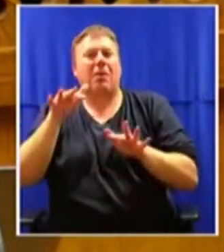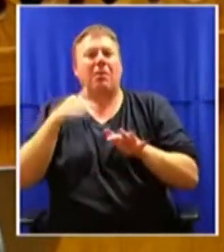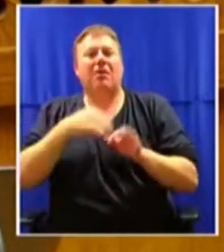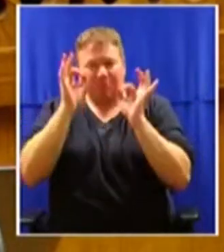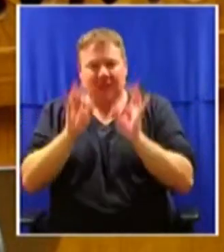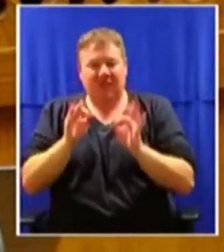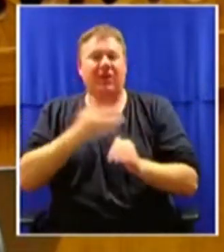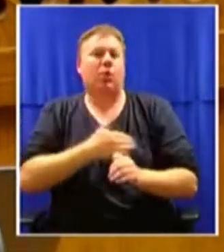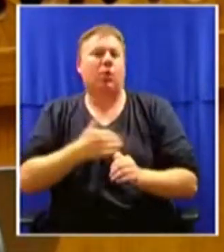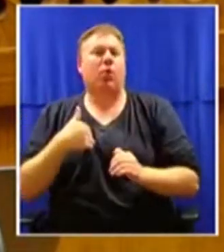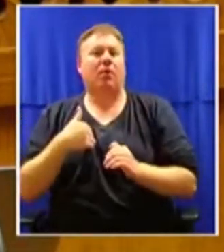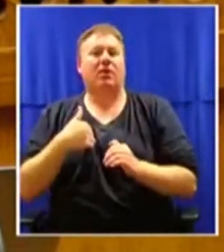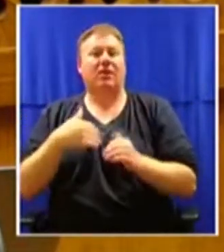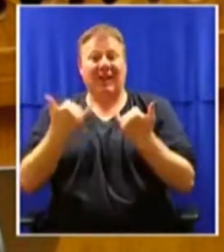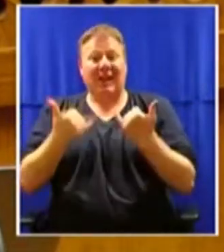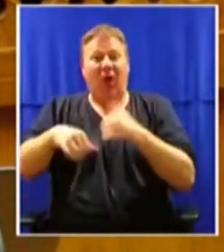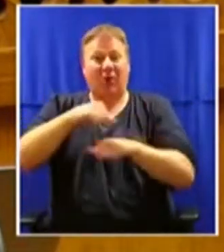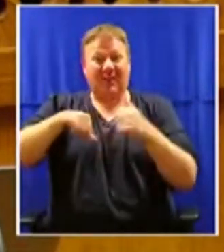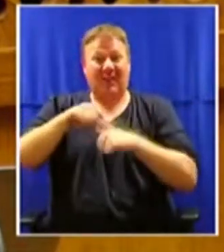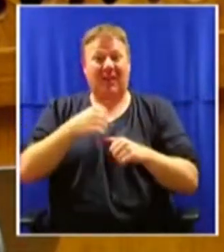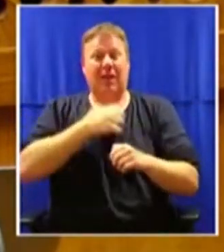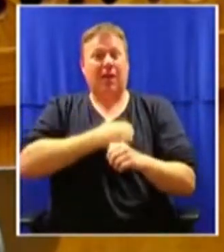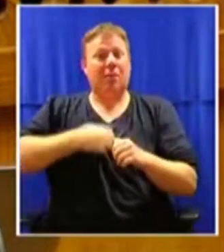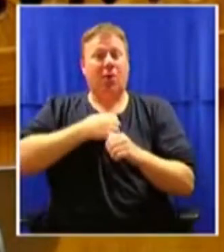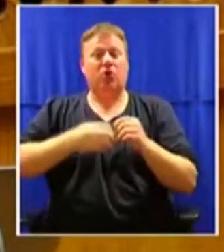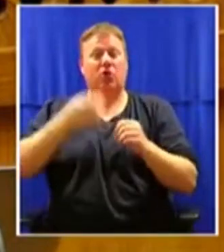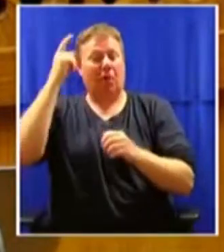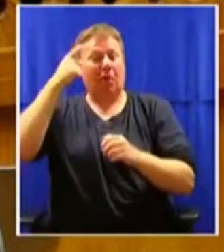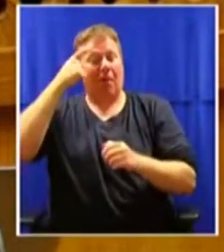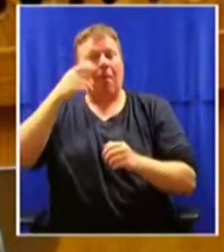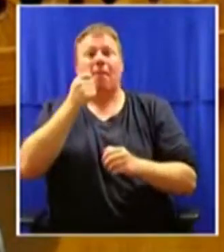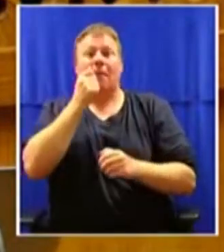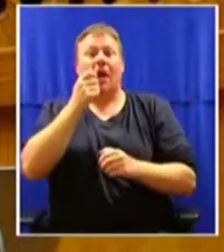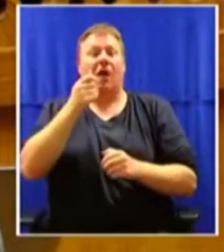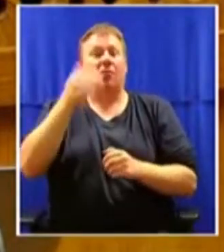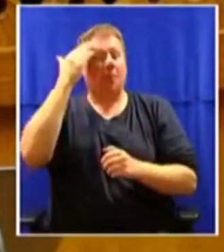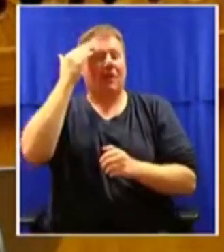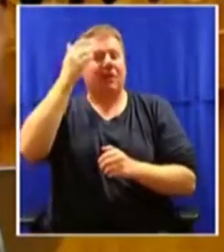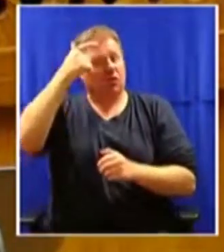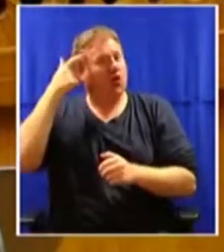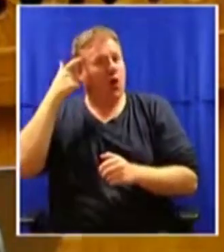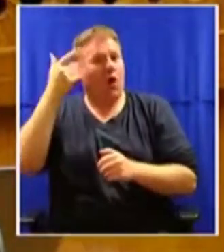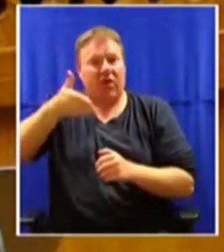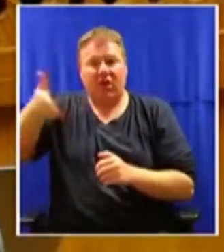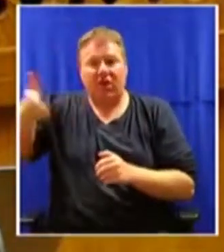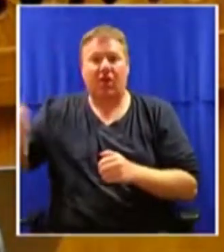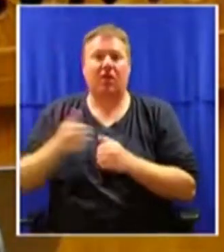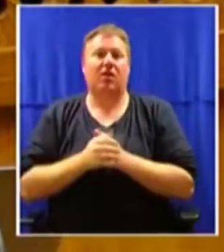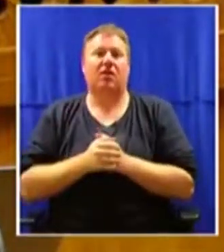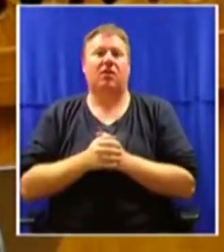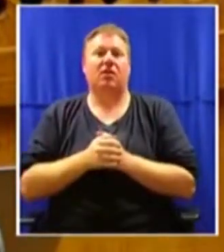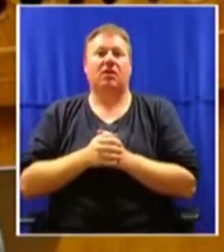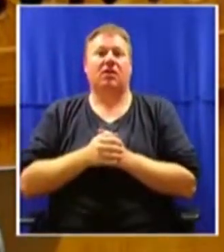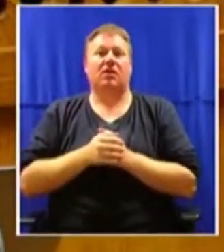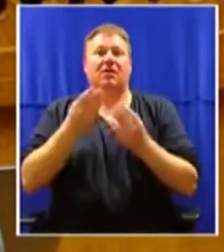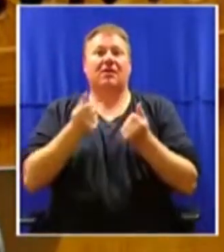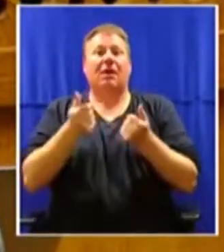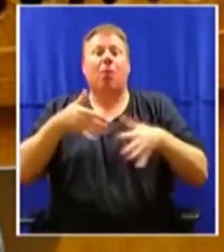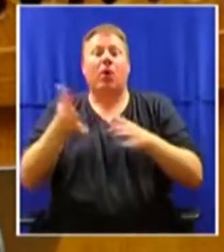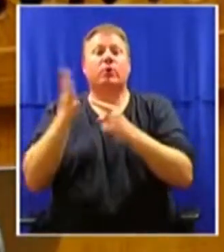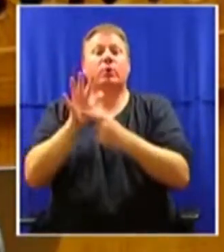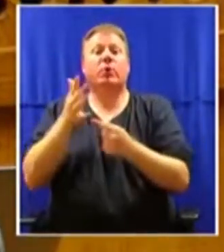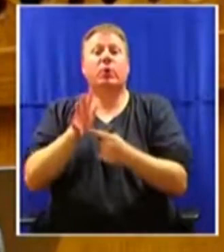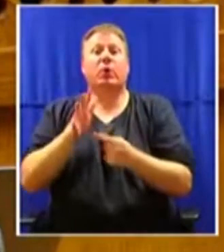deep emotional and mental scars. Some of the ways in which the pains of these deep scars manifest themselves are seen through the